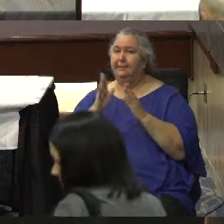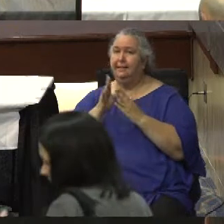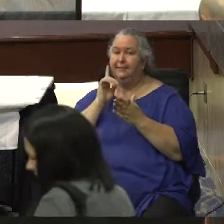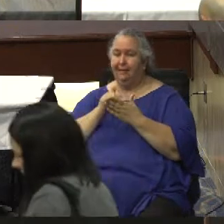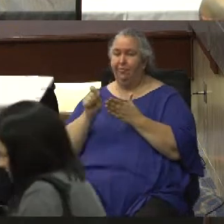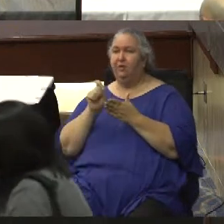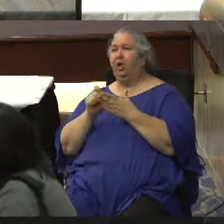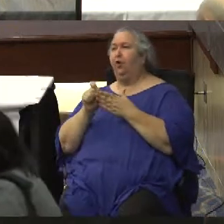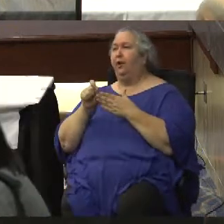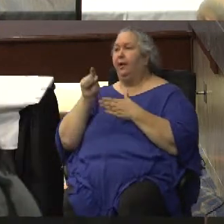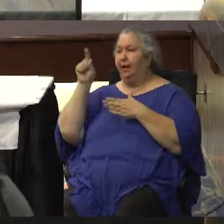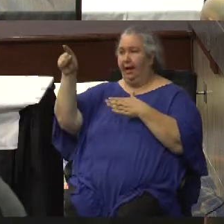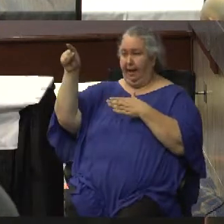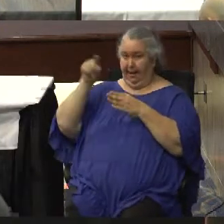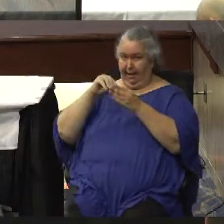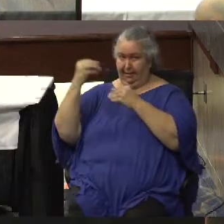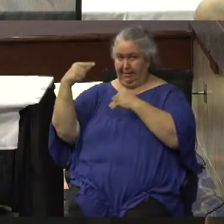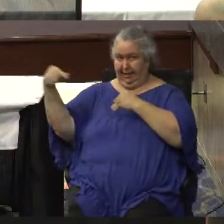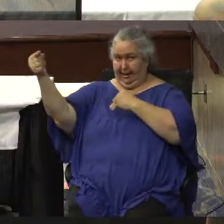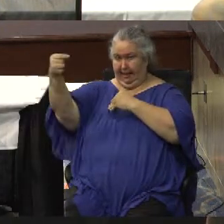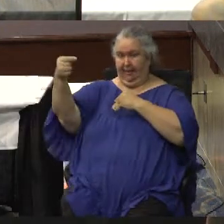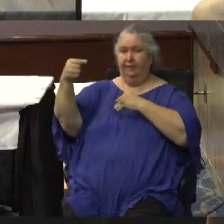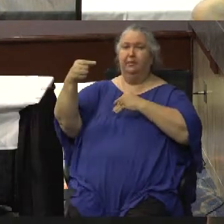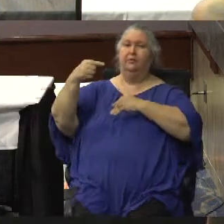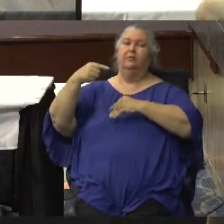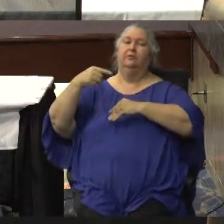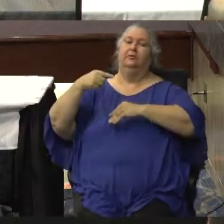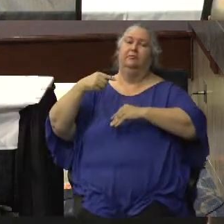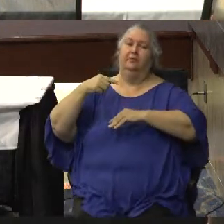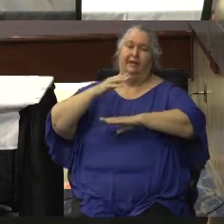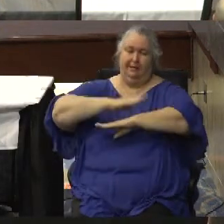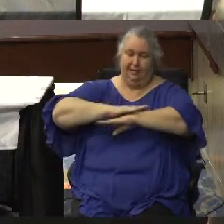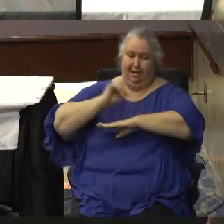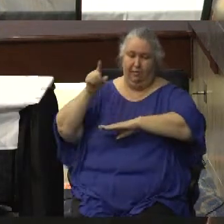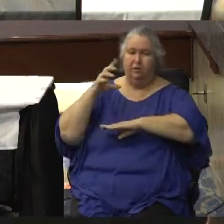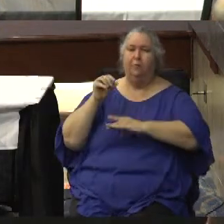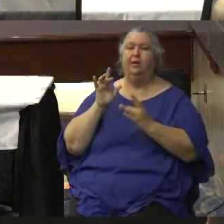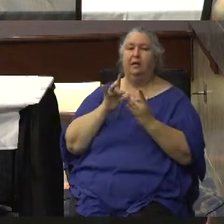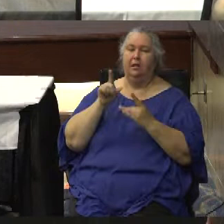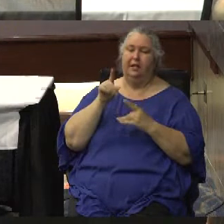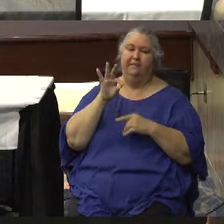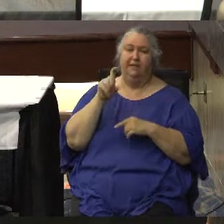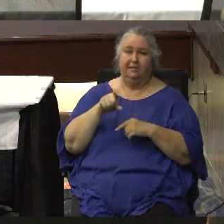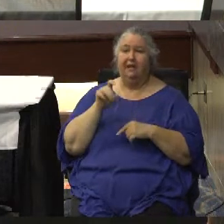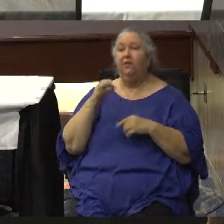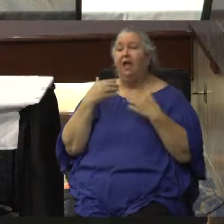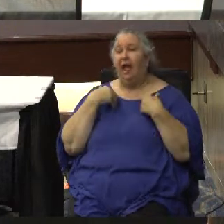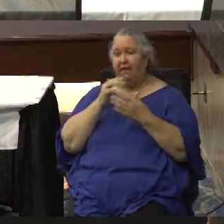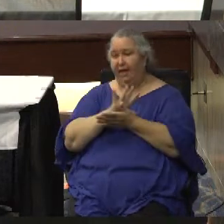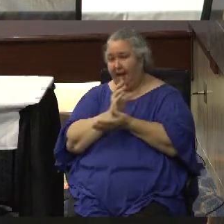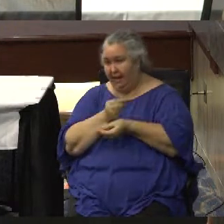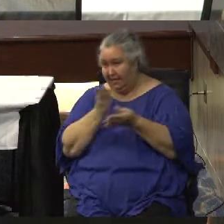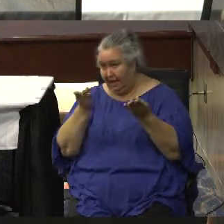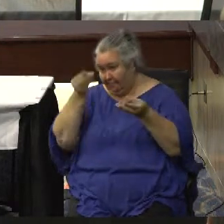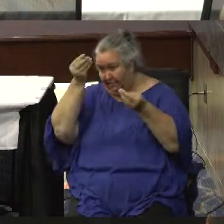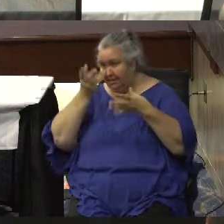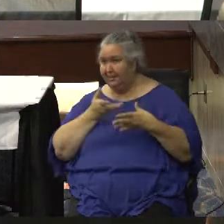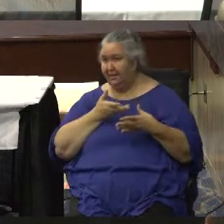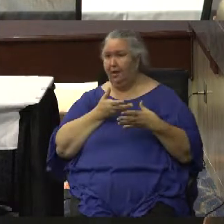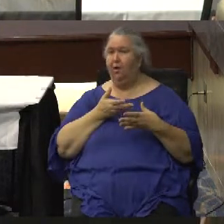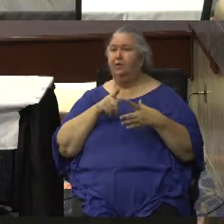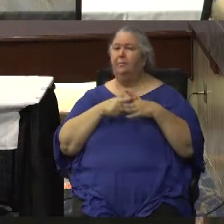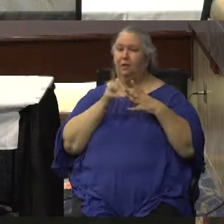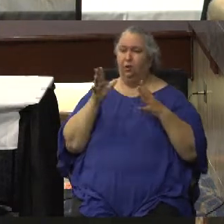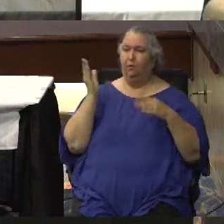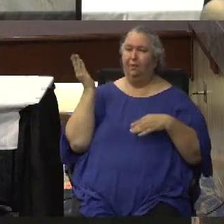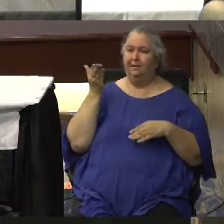registration table outside the auditorium so that staff can contact you if necessary. If you have handouts, please let us know at the beginning of your